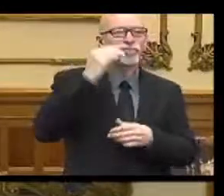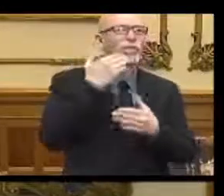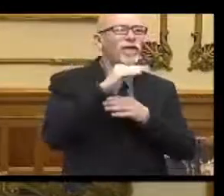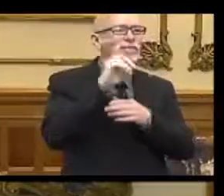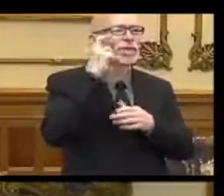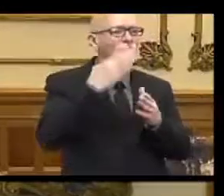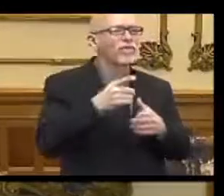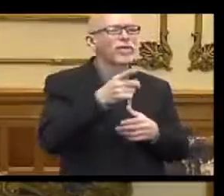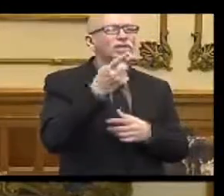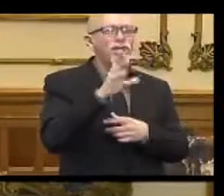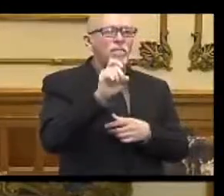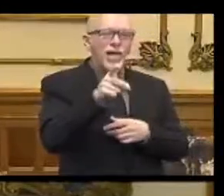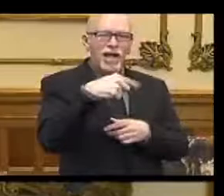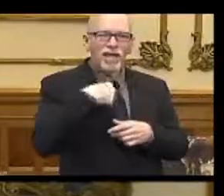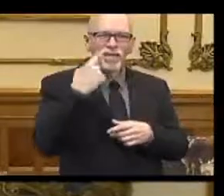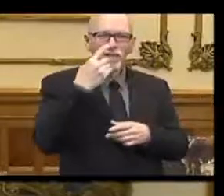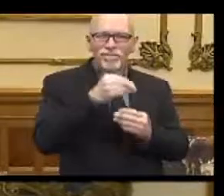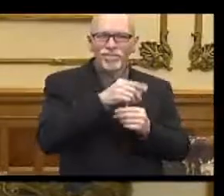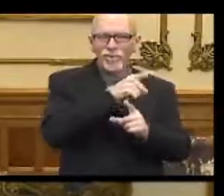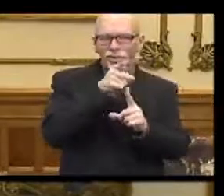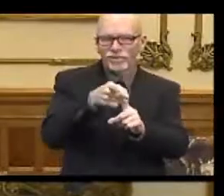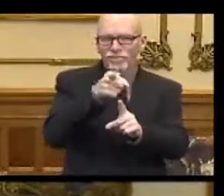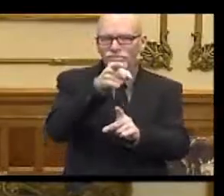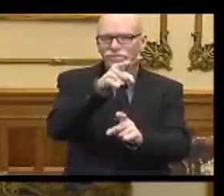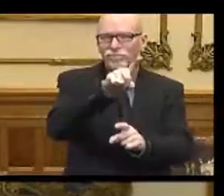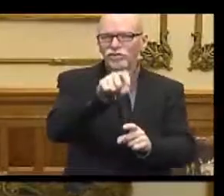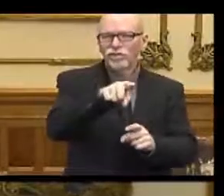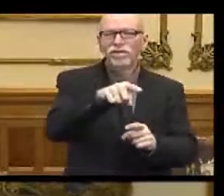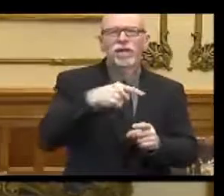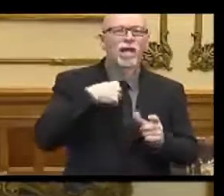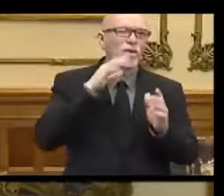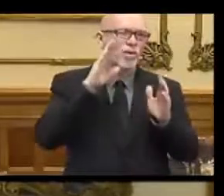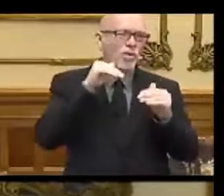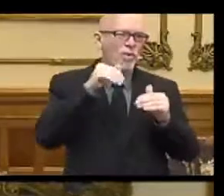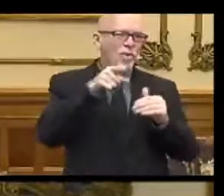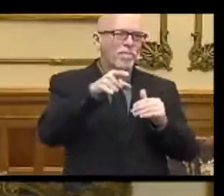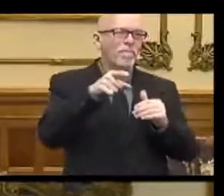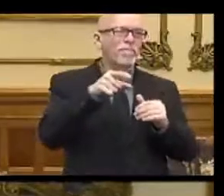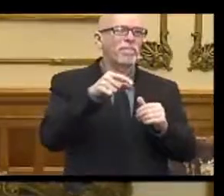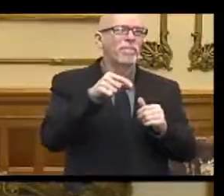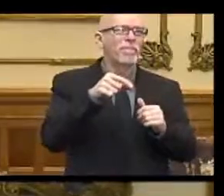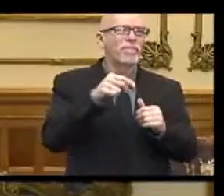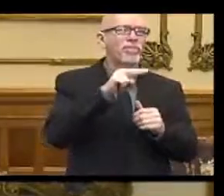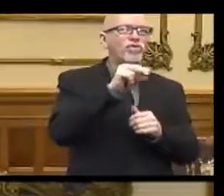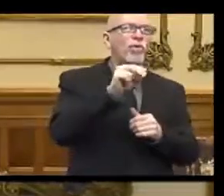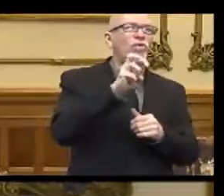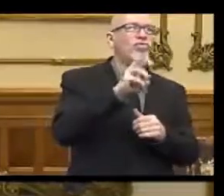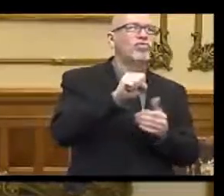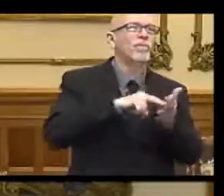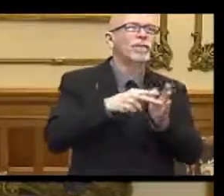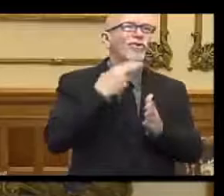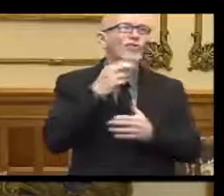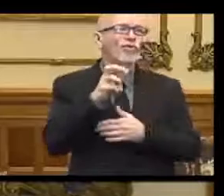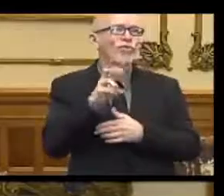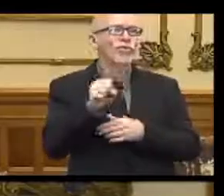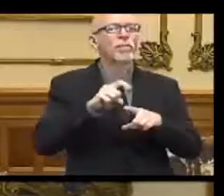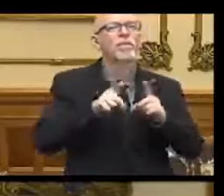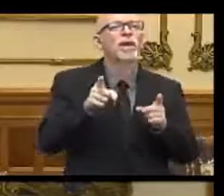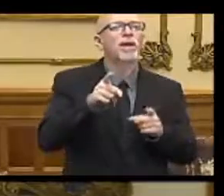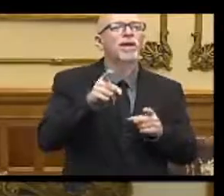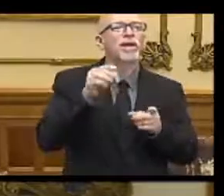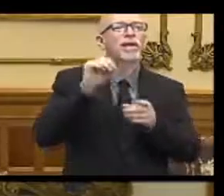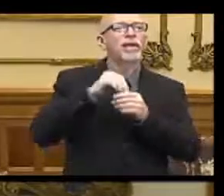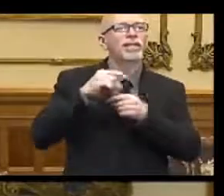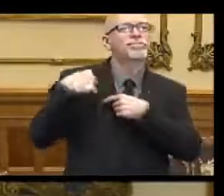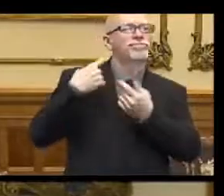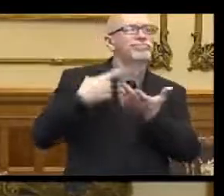Governor. Dr. Box, I think this is probably more for you, and I hope it's a no news is good news situation. But in all the discussion